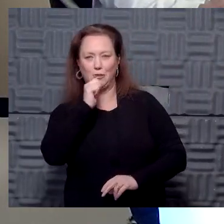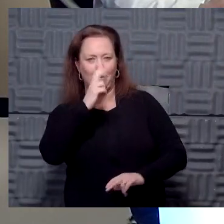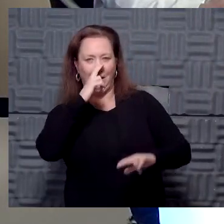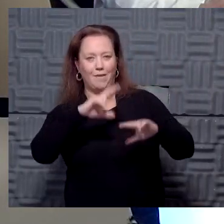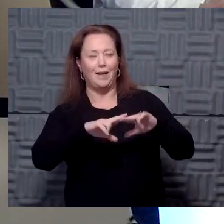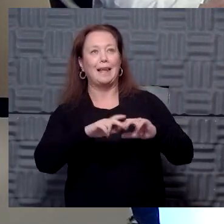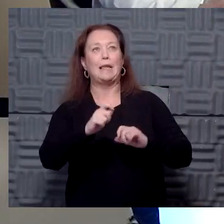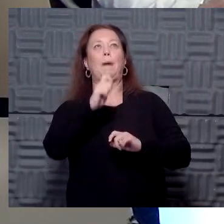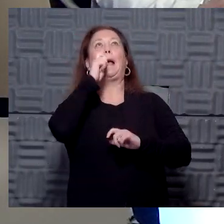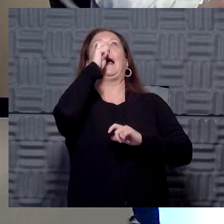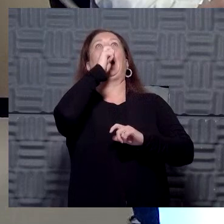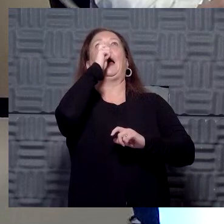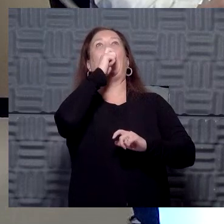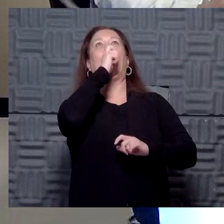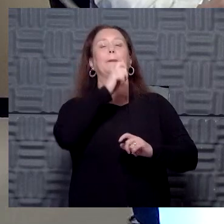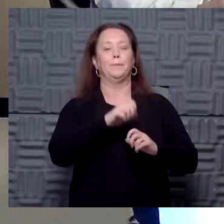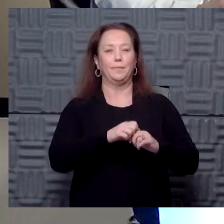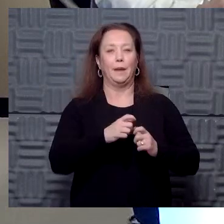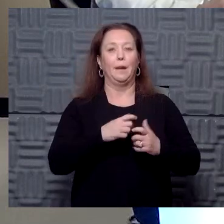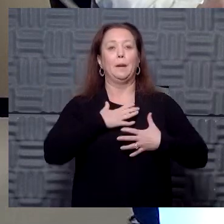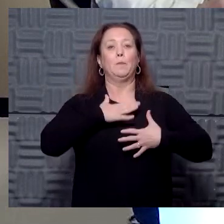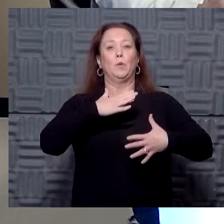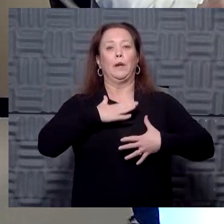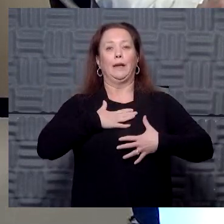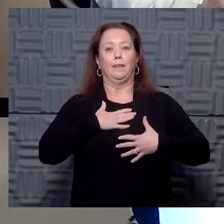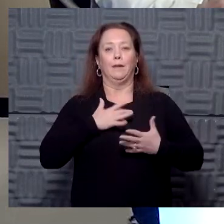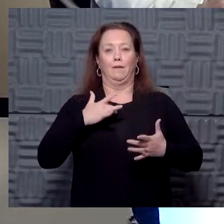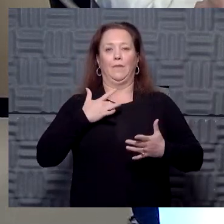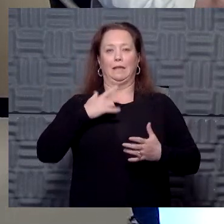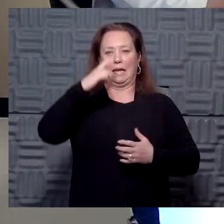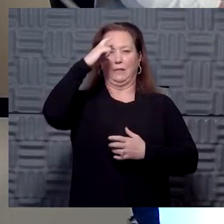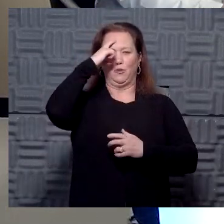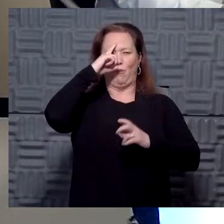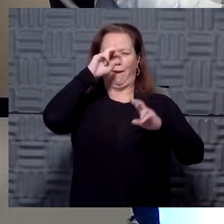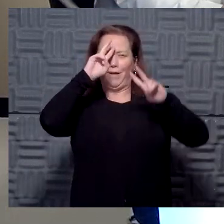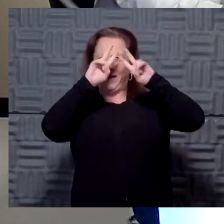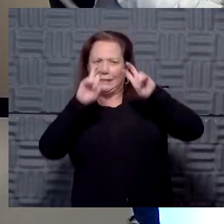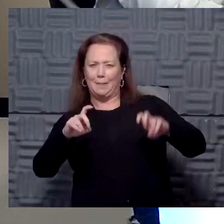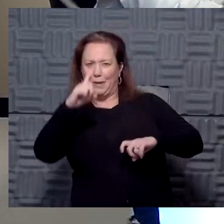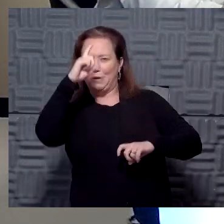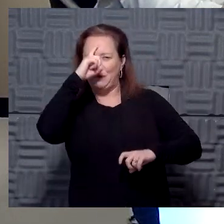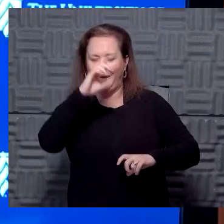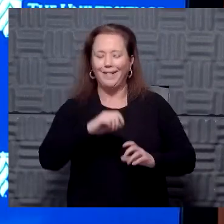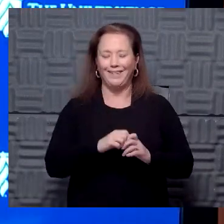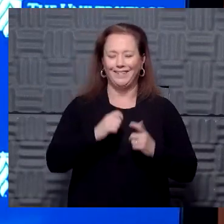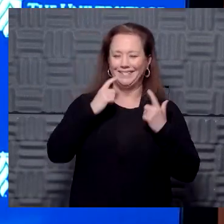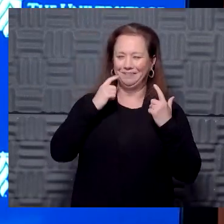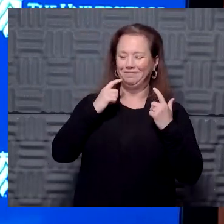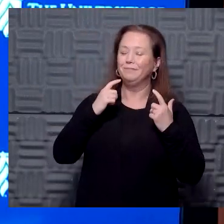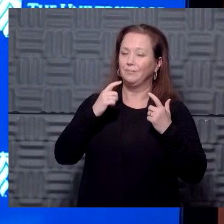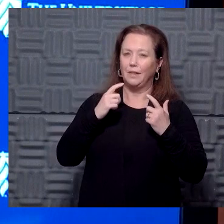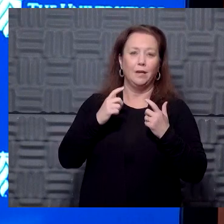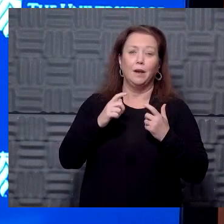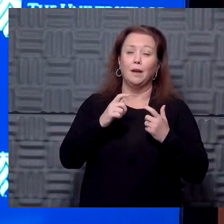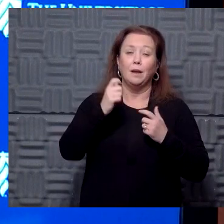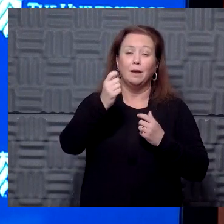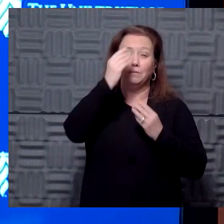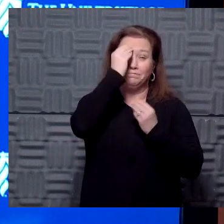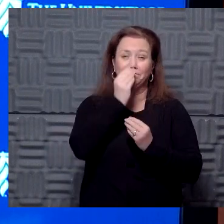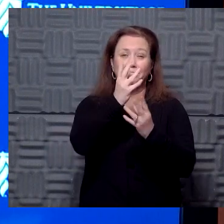Lean back, Go very deep. Feel like you had a brain biopsy. Yeah. And the problem is that there's a shortage of